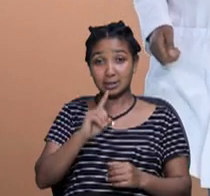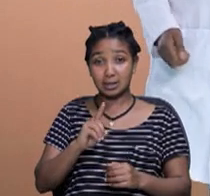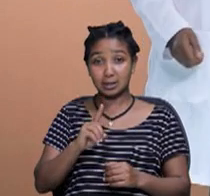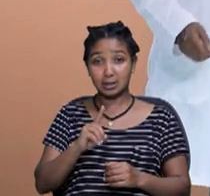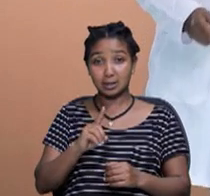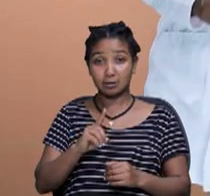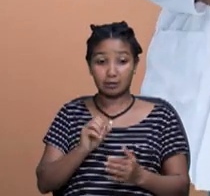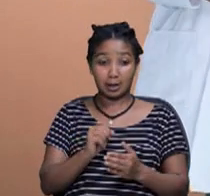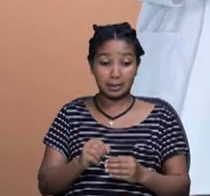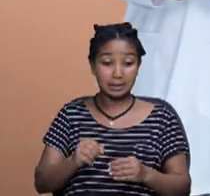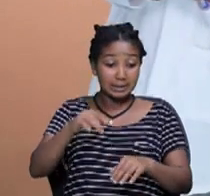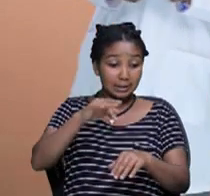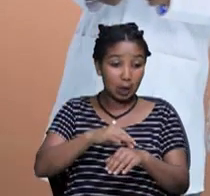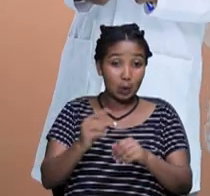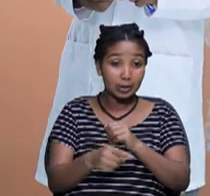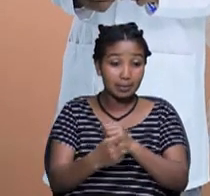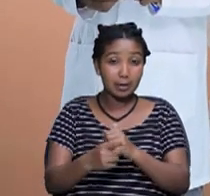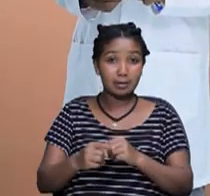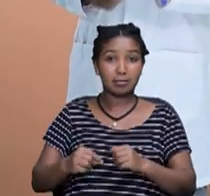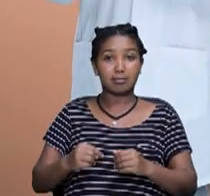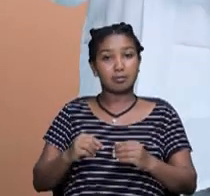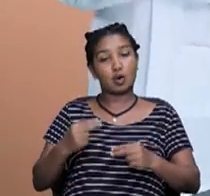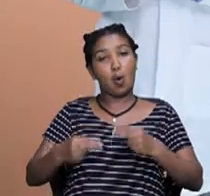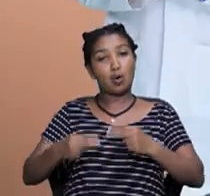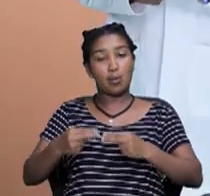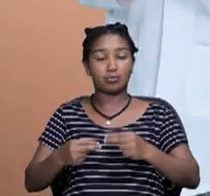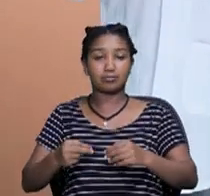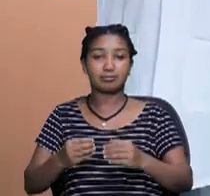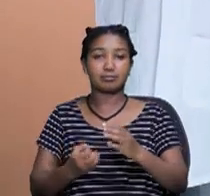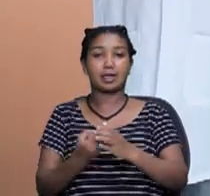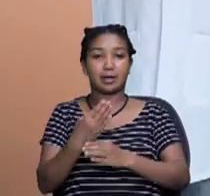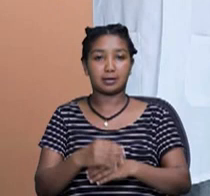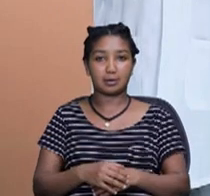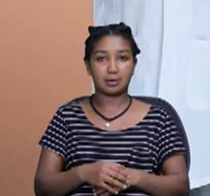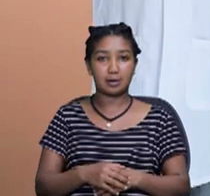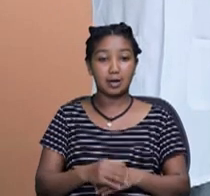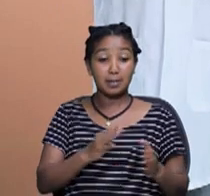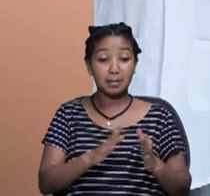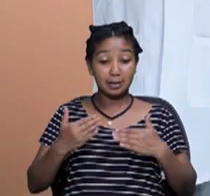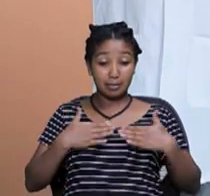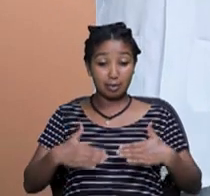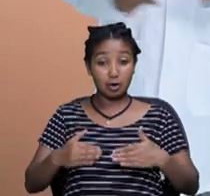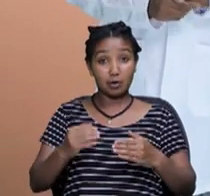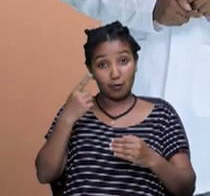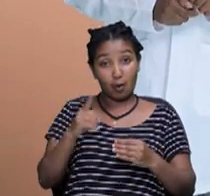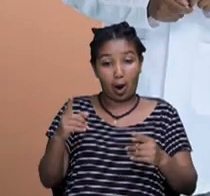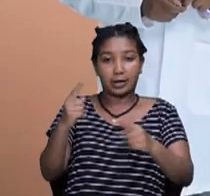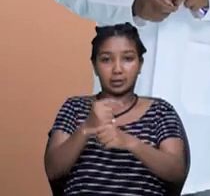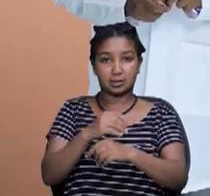steps on the snake, the hormone secreted is an adrenaline. Prepare the body for